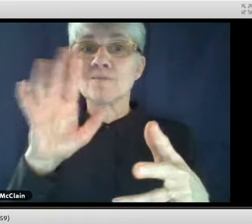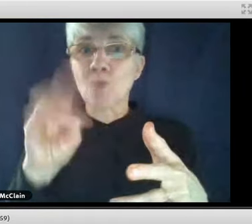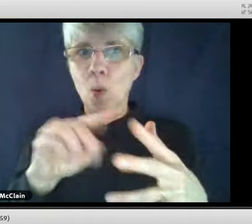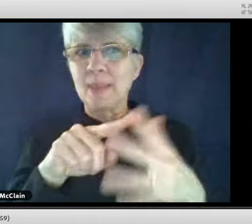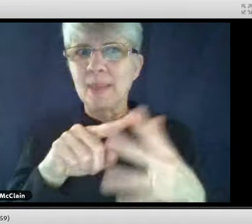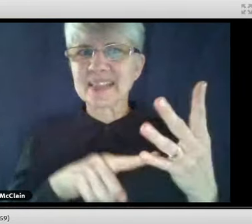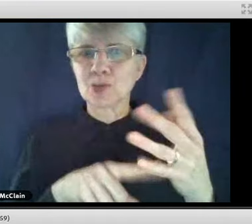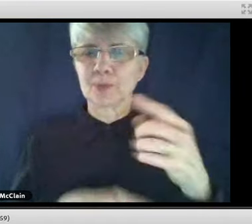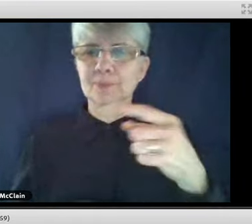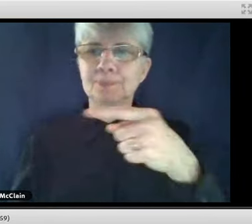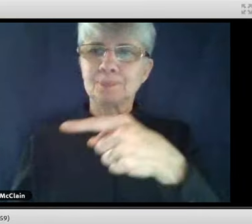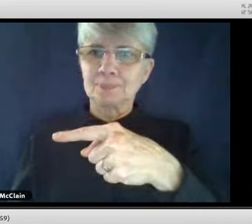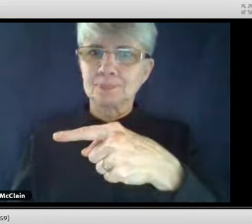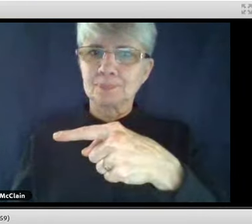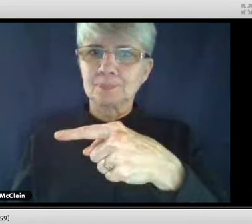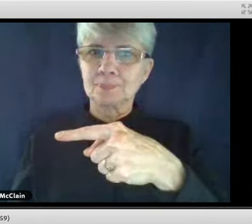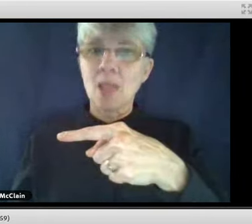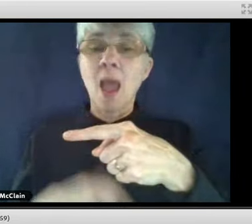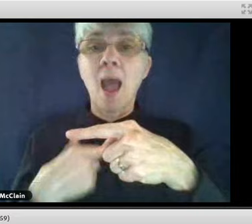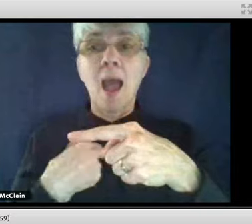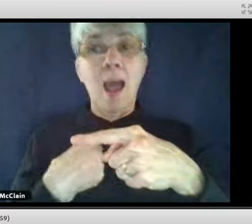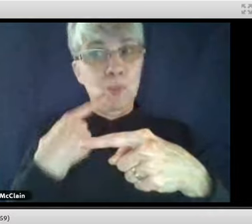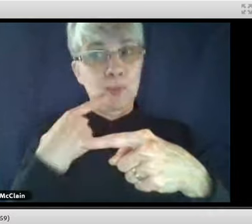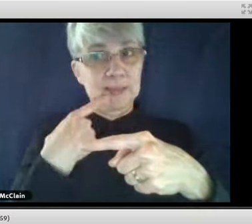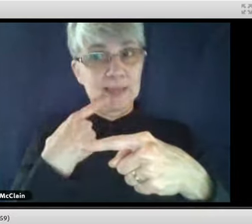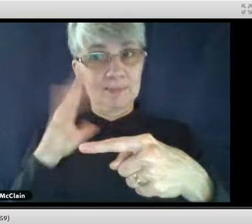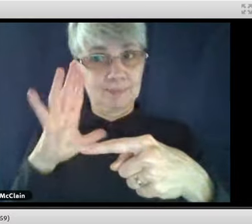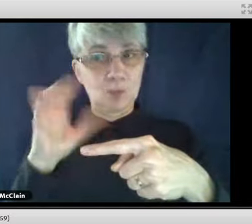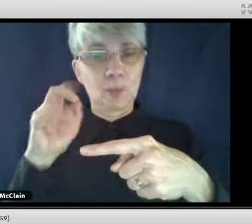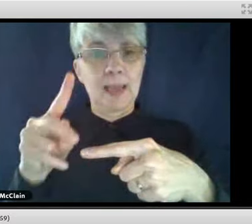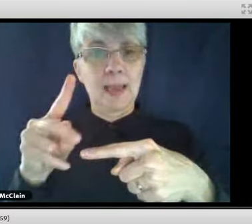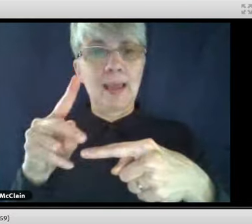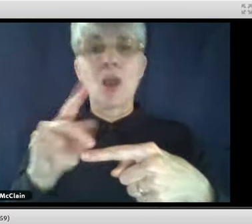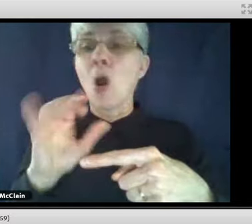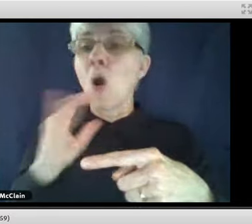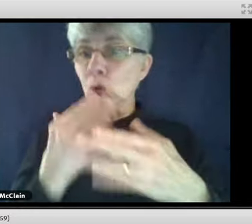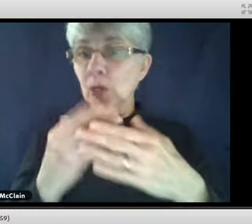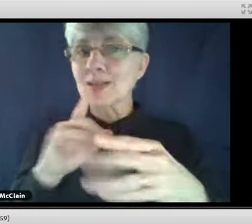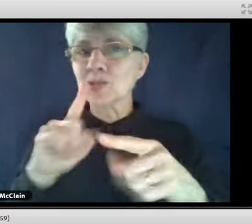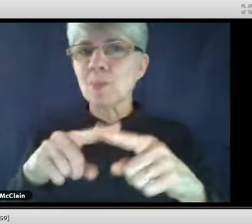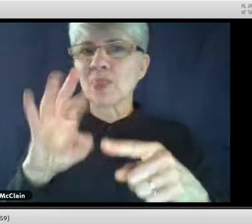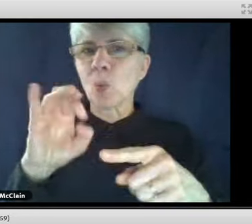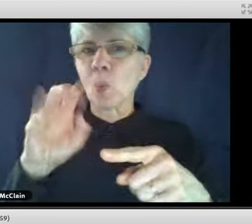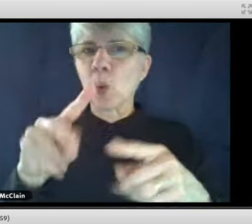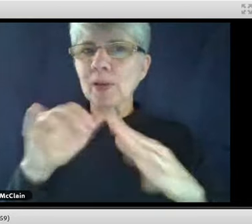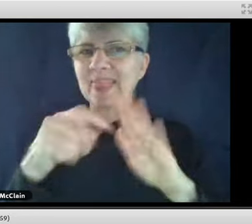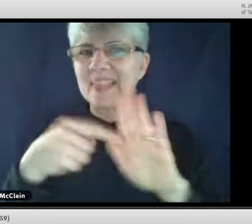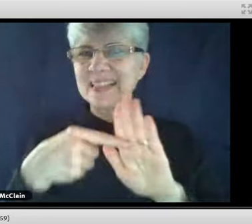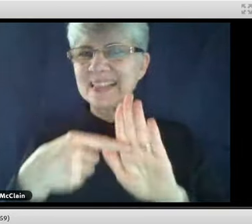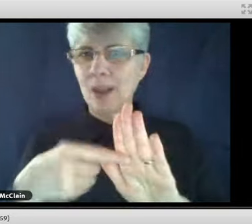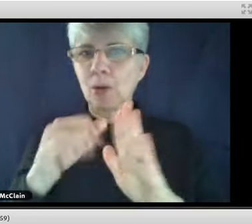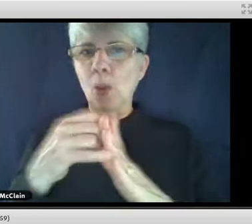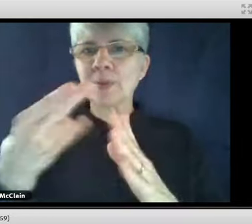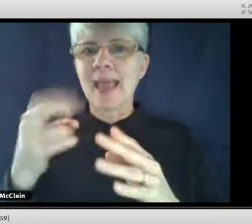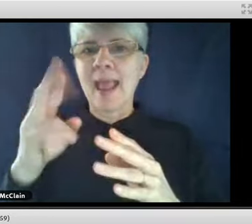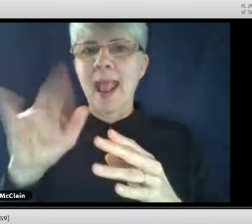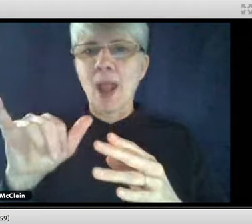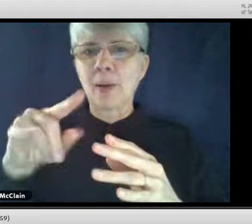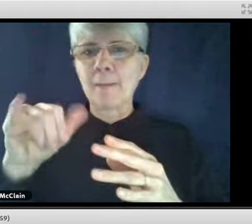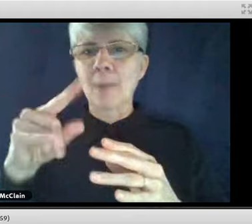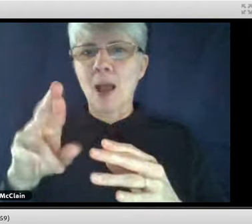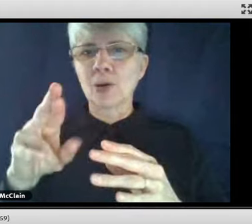etc. So I would say, I'm going to say, these are all great answers, but the work in this scenario is Harry Potter and the